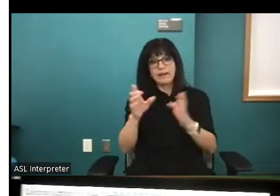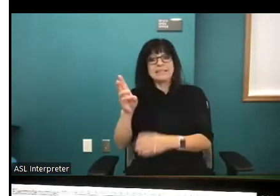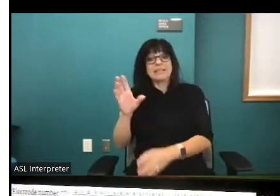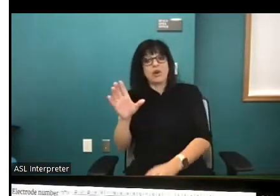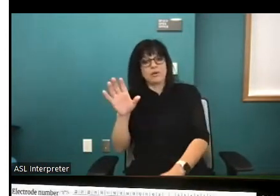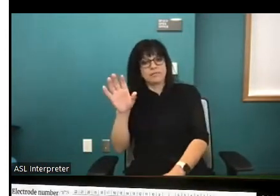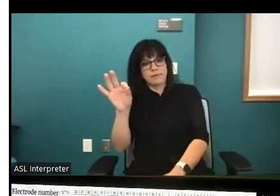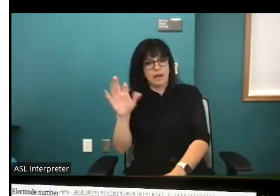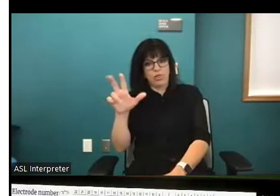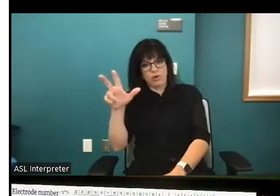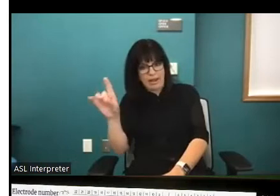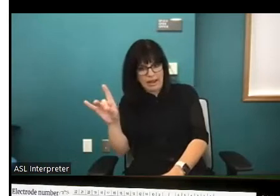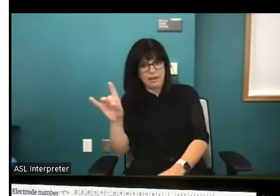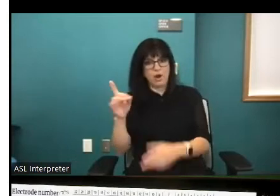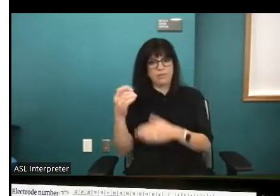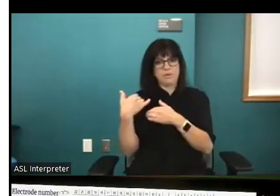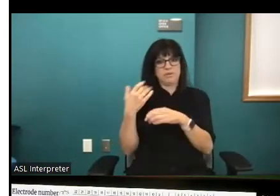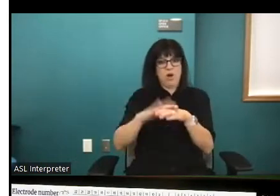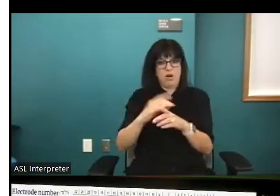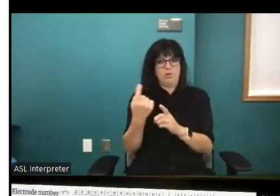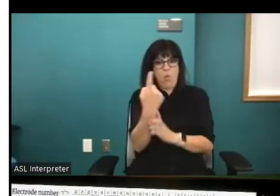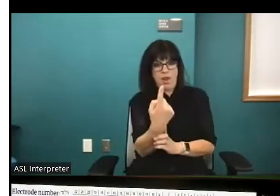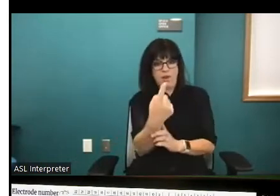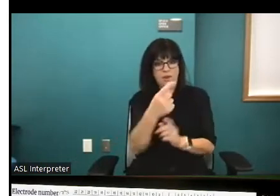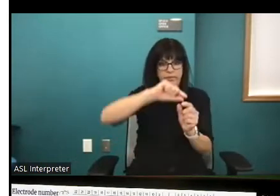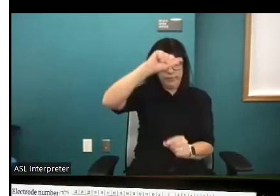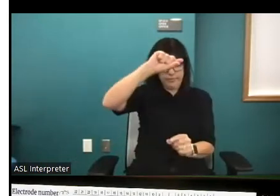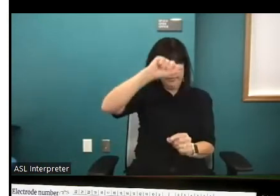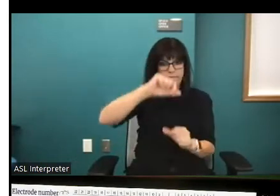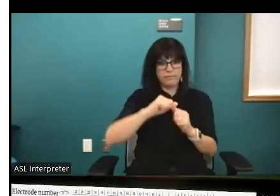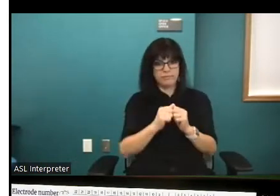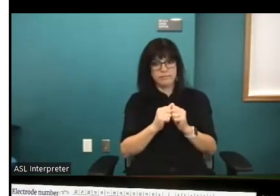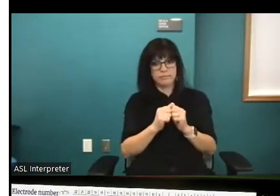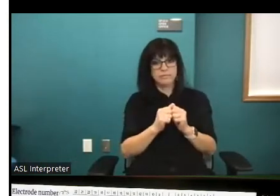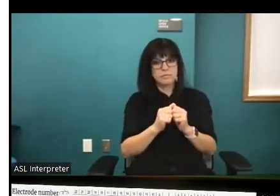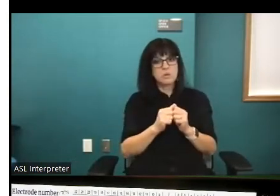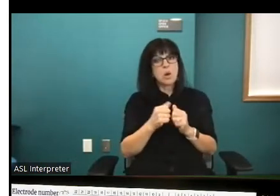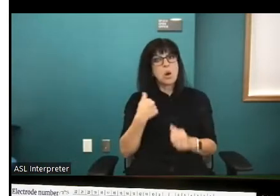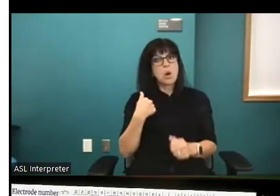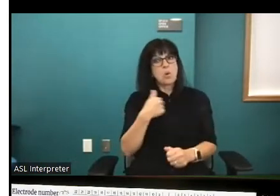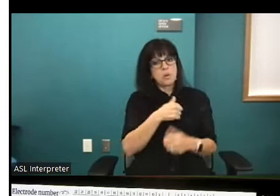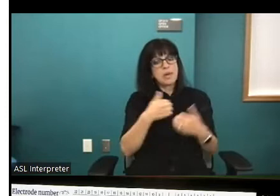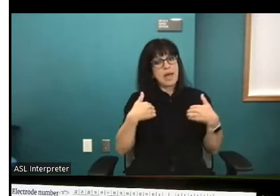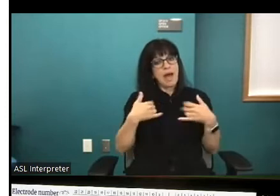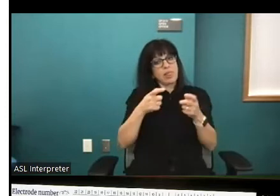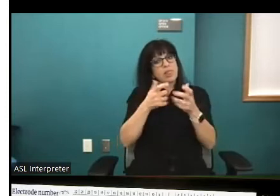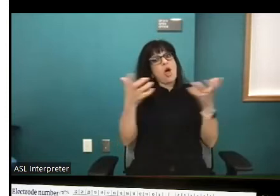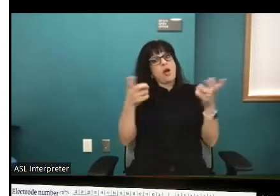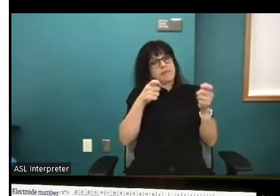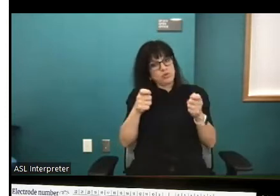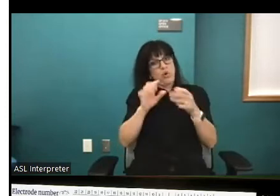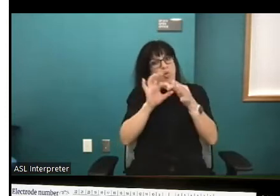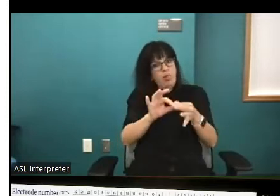are responsible on electrode 1. So we really do have a lot of control over